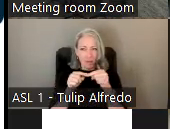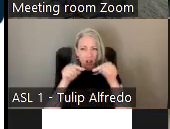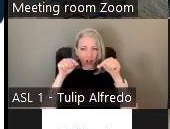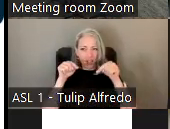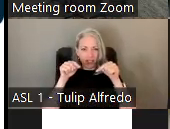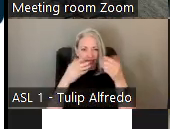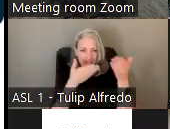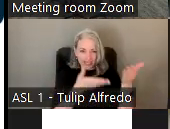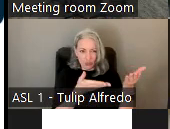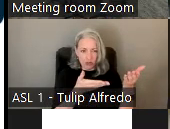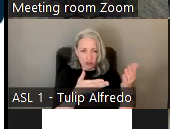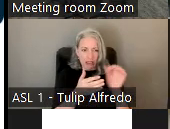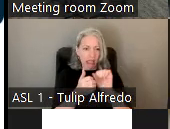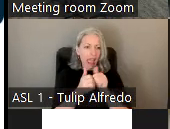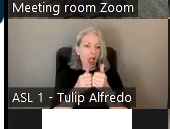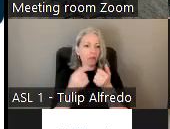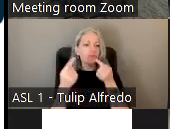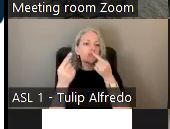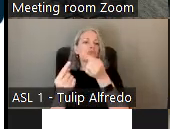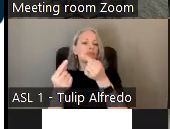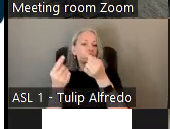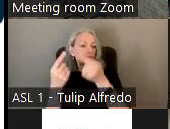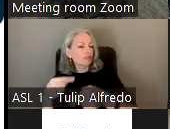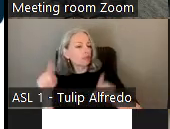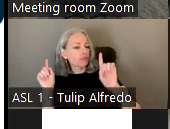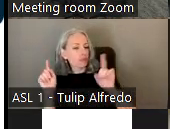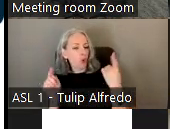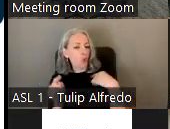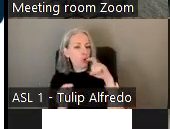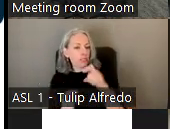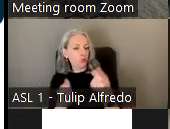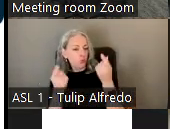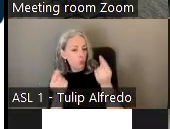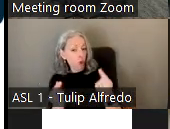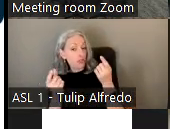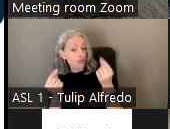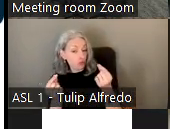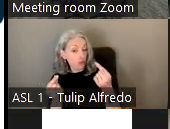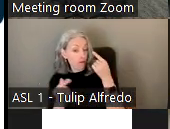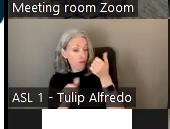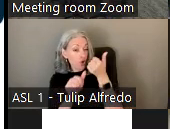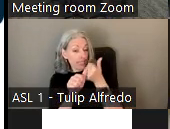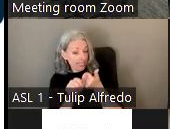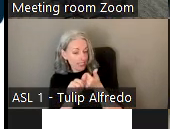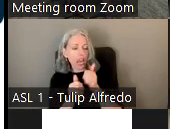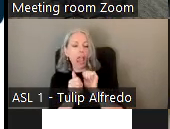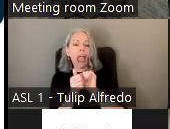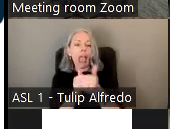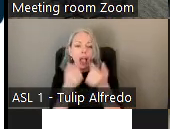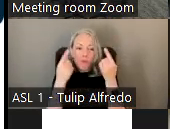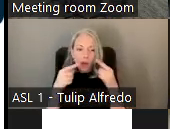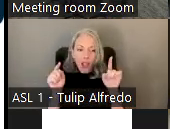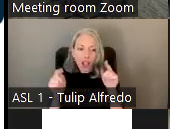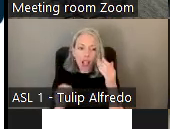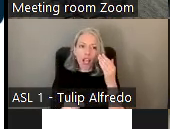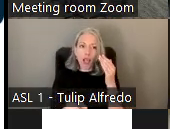and how will we get there? Like, what is it we need to do? So for each of these, how will we get there? I liked Barbara's